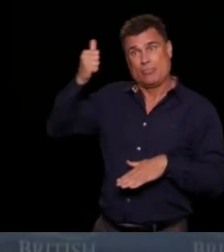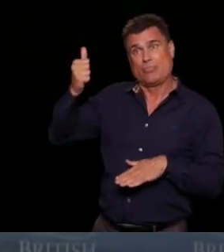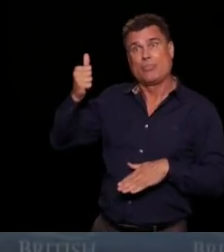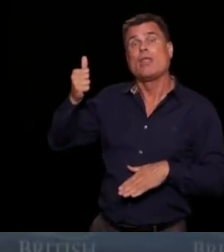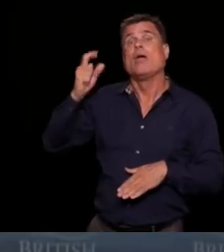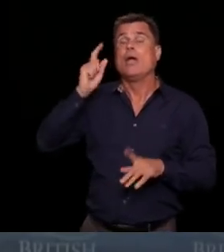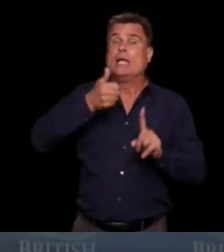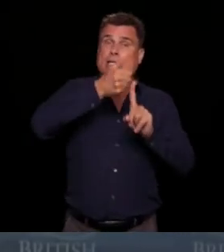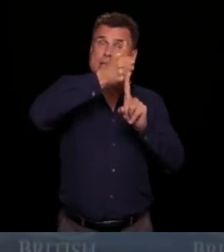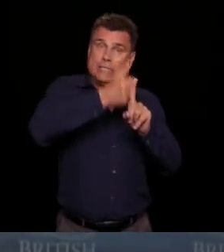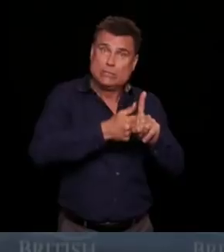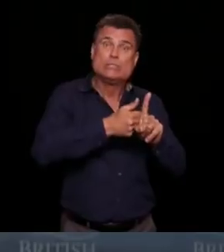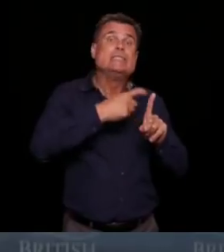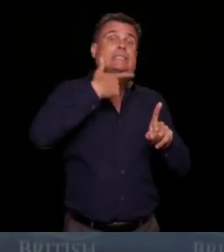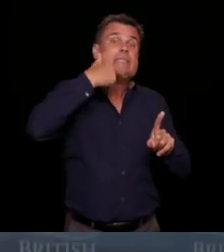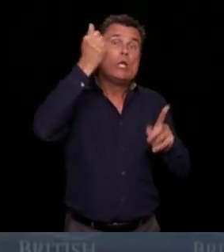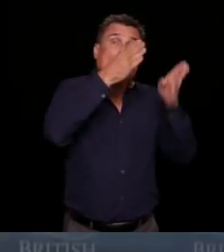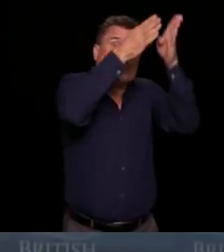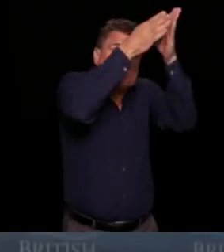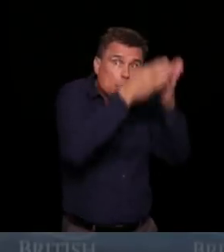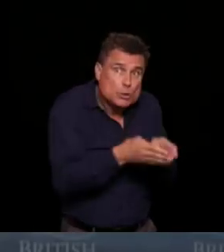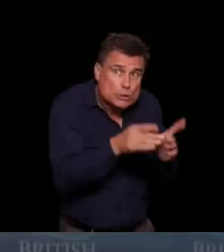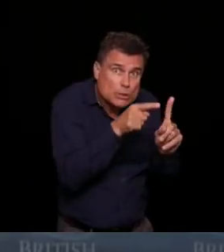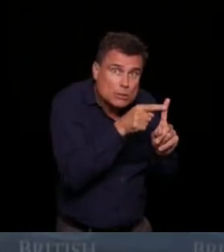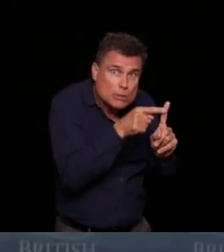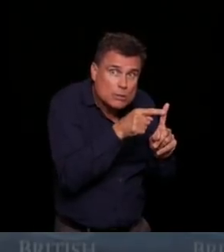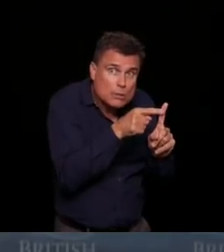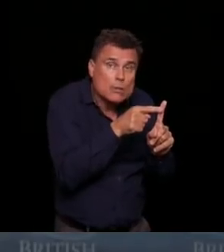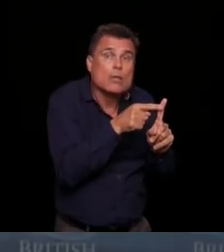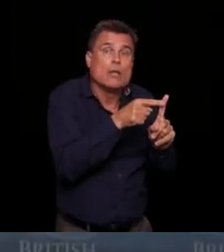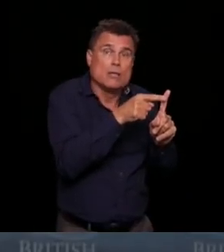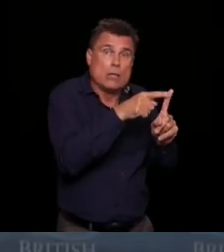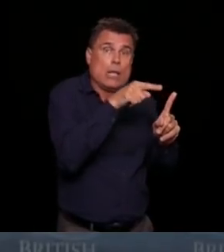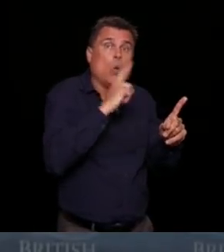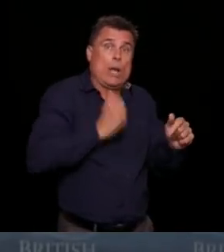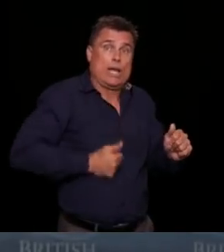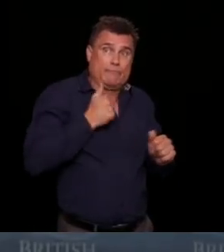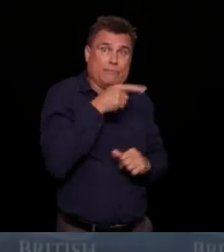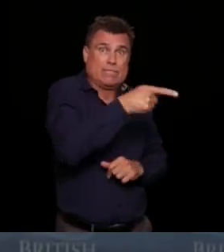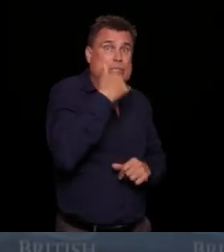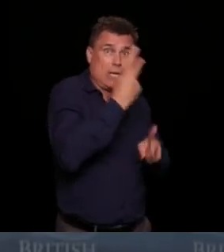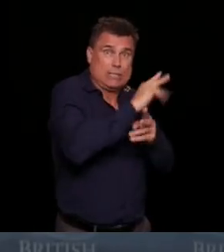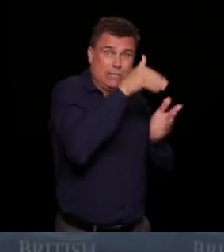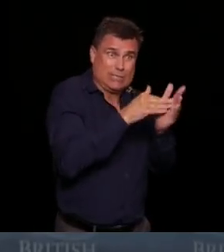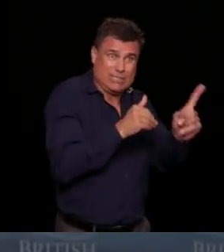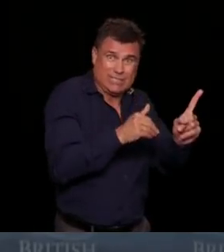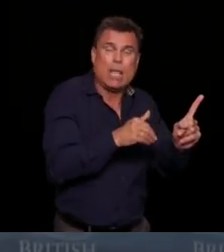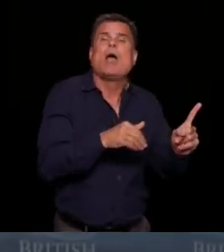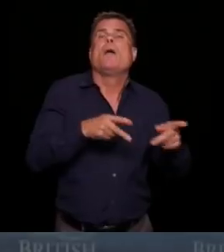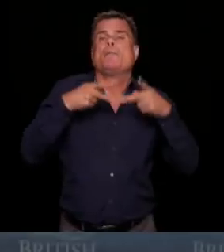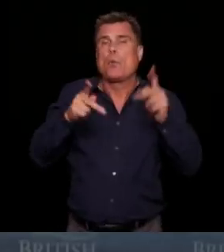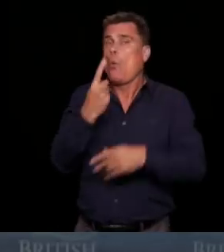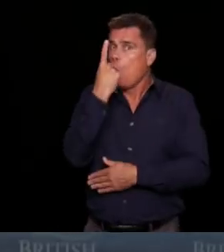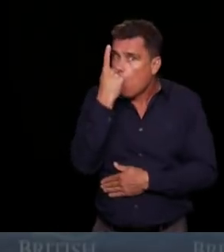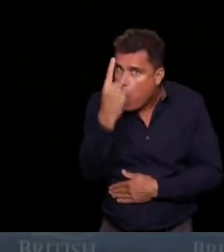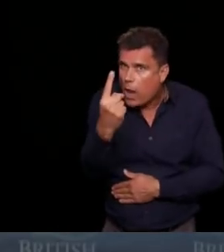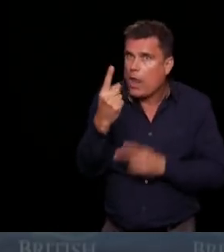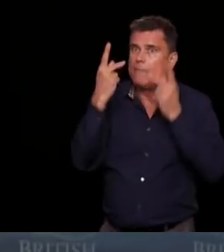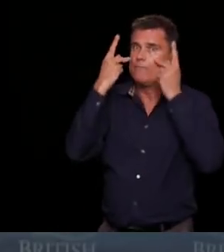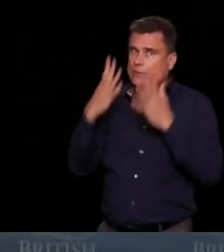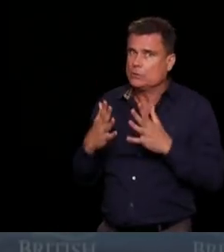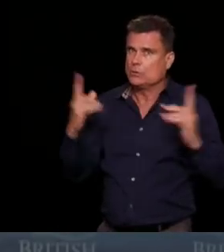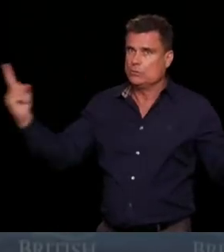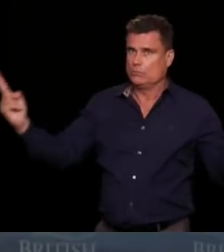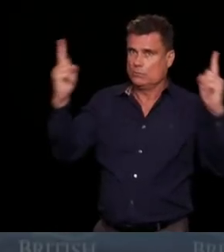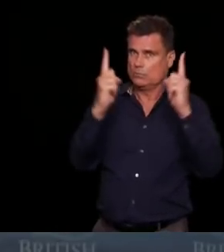that each senior or person in care will be allowed a designated visitor. There are, of course, exceptions to that